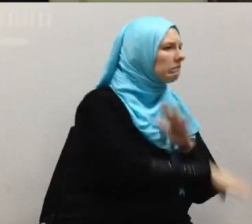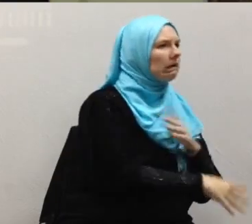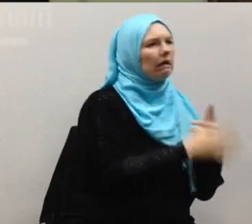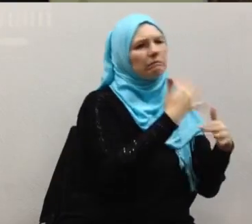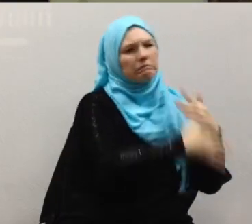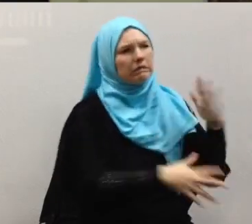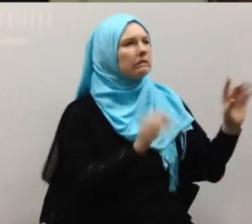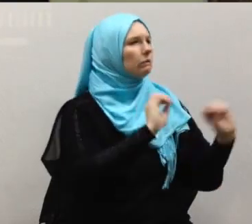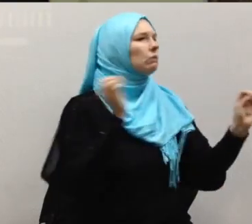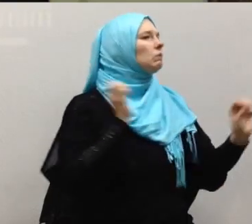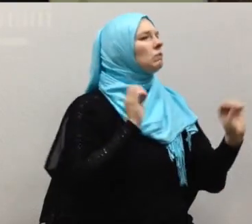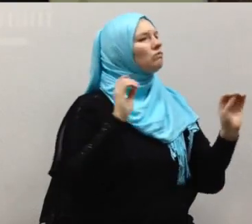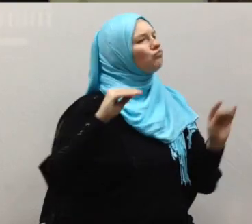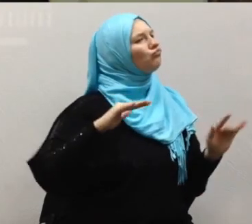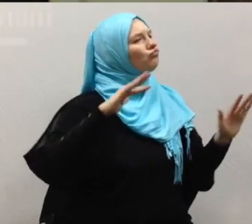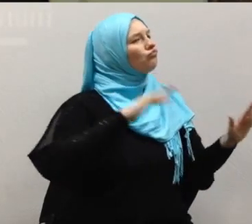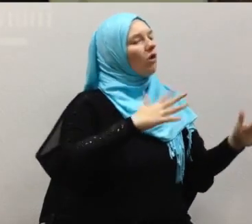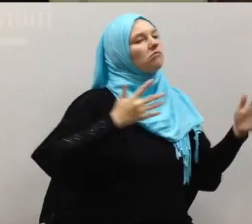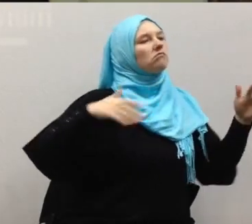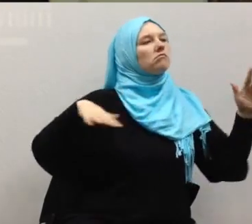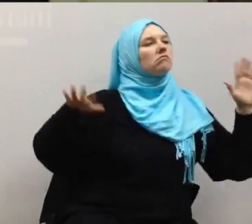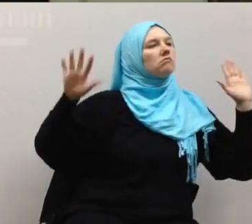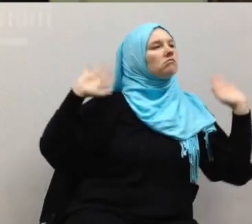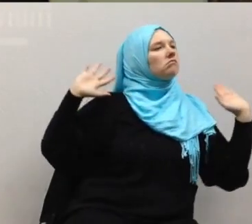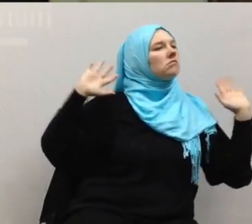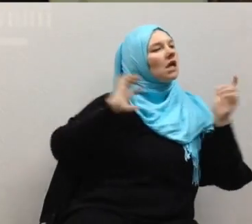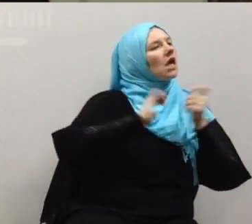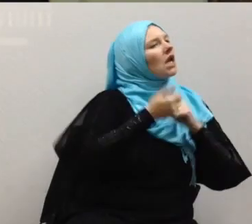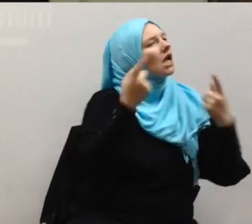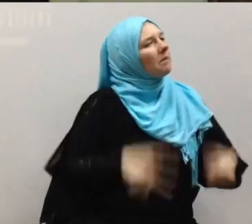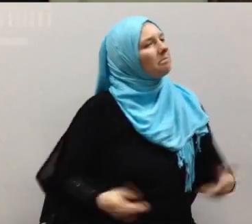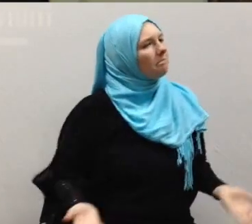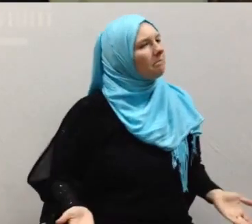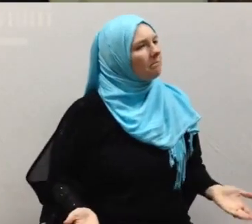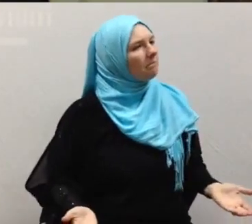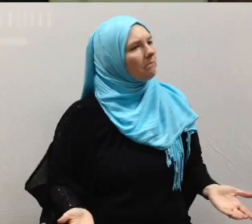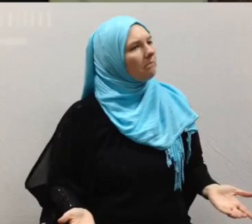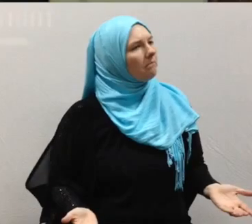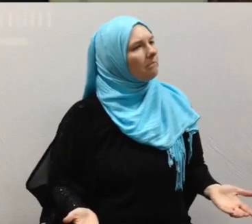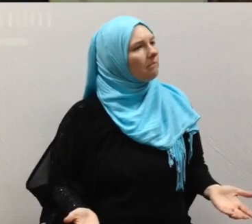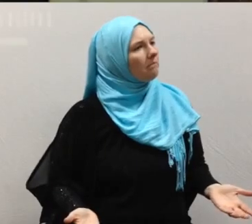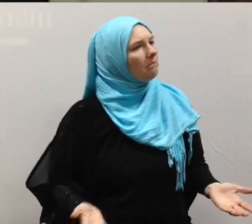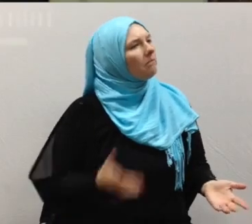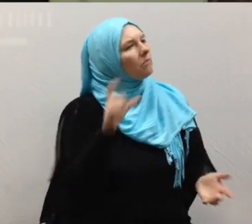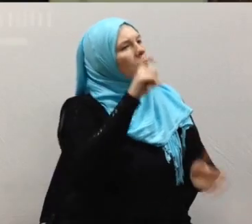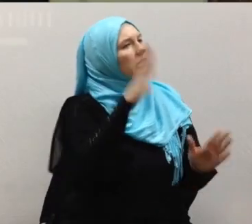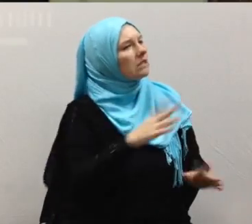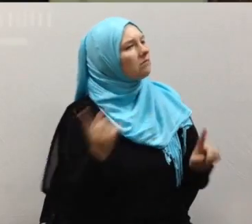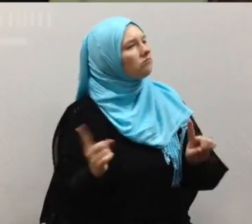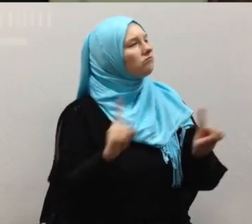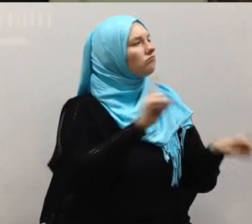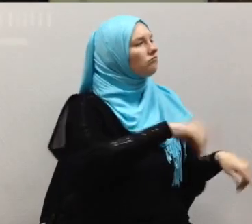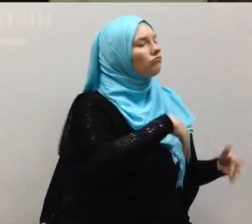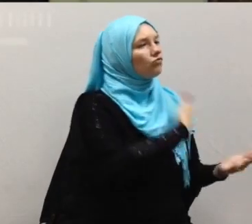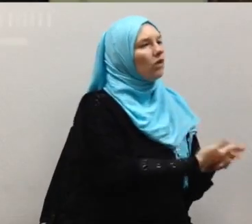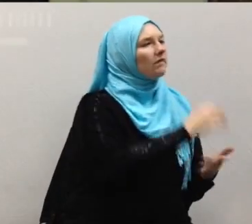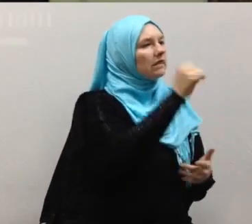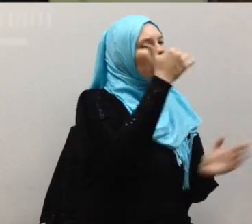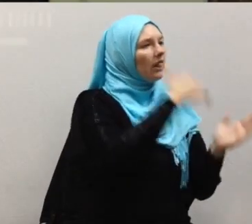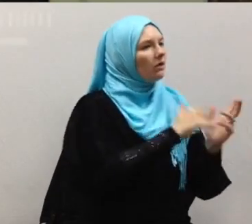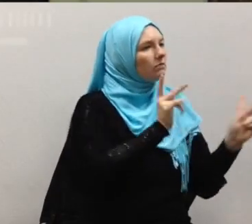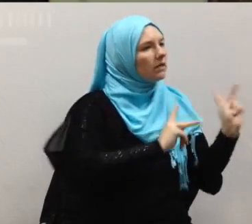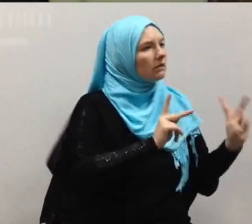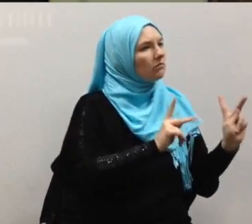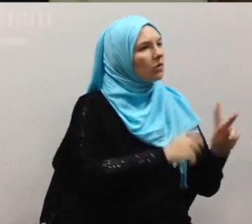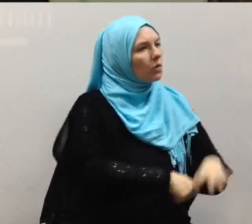How did this happen? Muslims came, 10,000 people. Yes, they had their swords, but just to stand in defense of